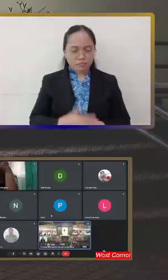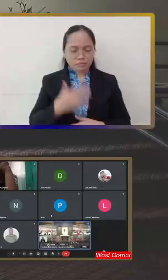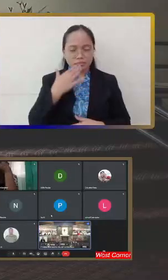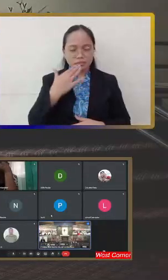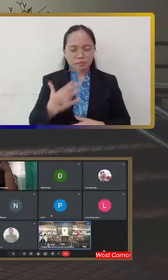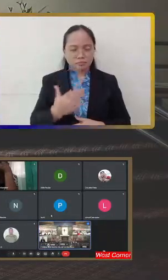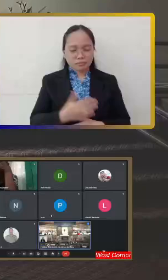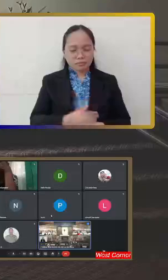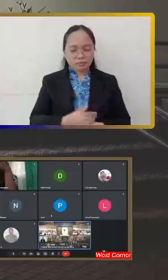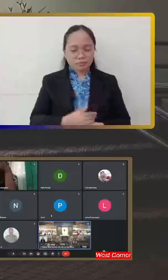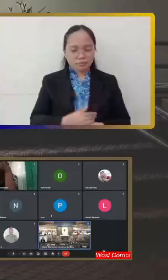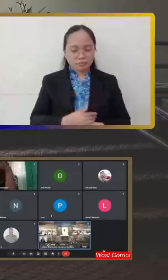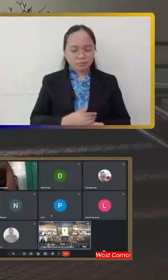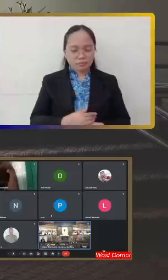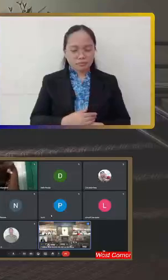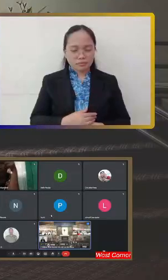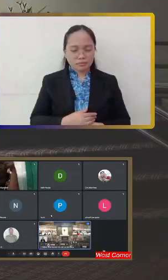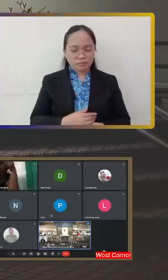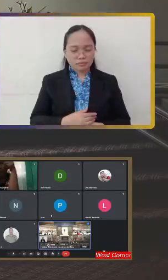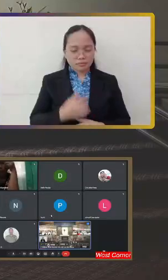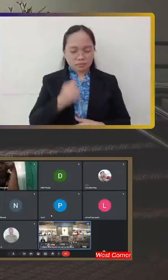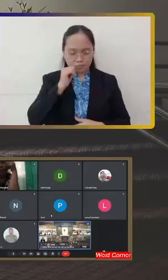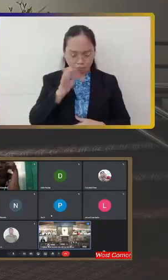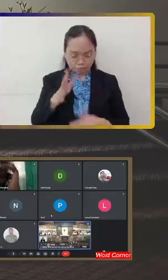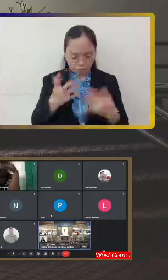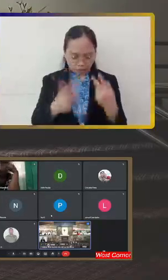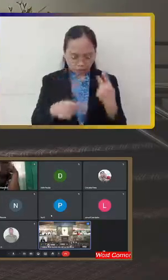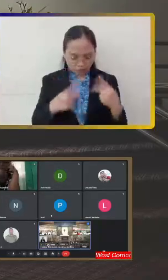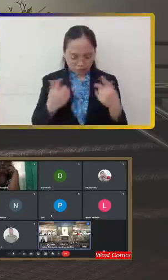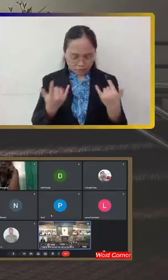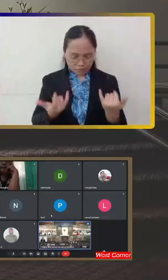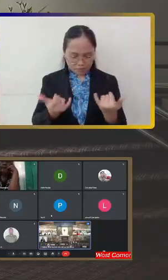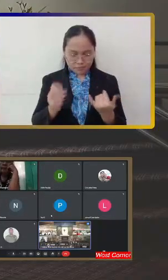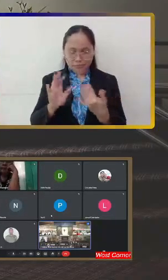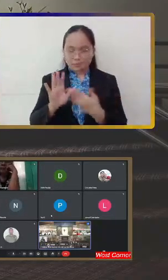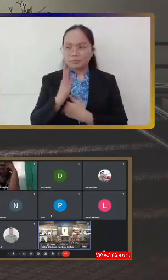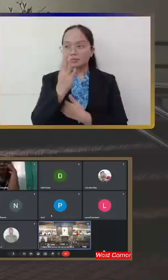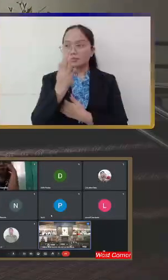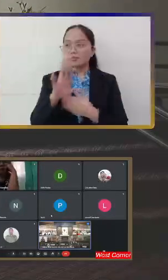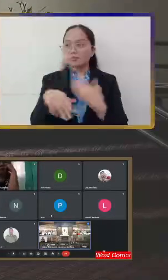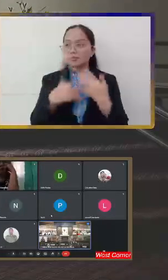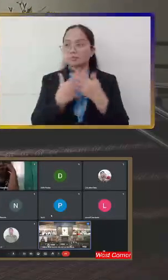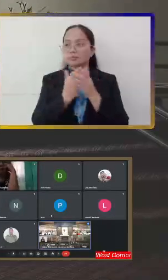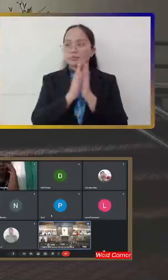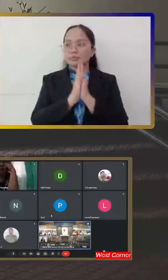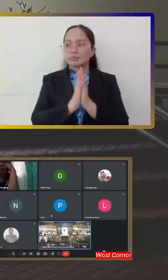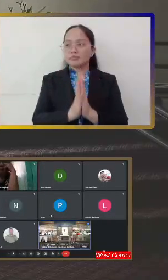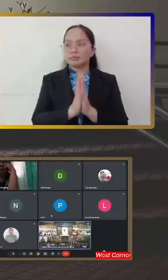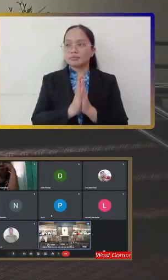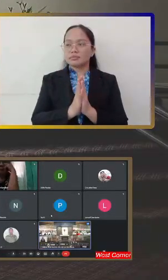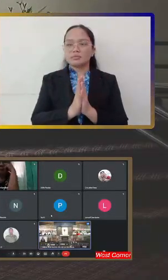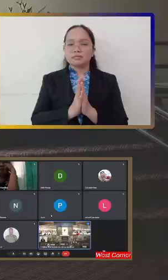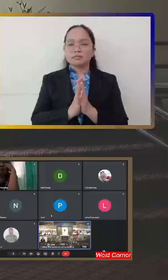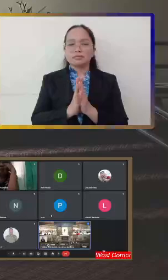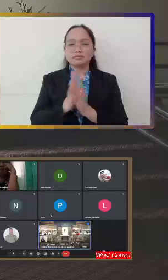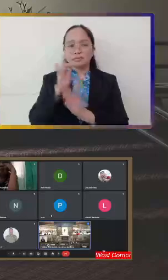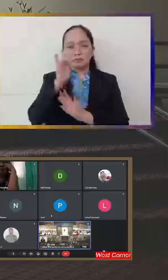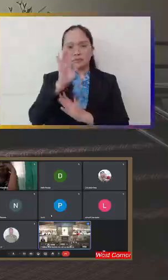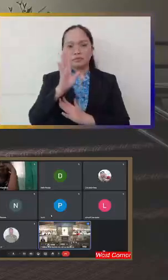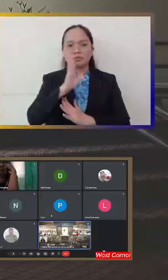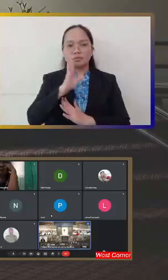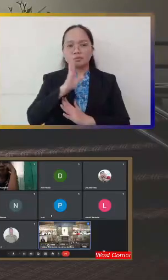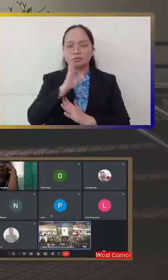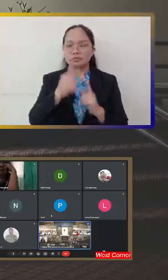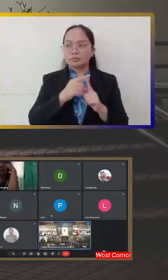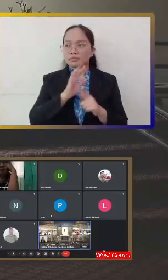Thank you. Bless your people this morning. Your heads are bowed, your eyes are closed. God is speaking into